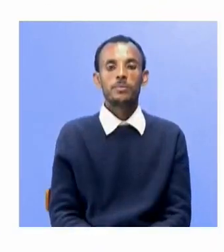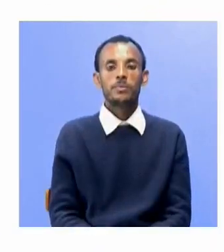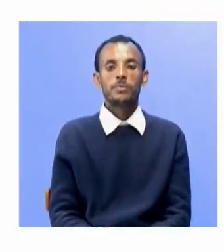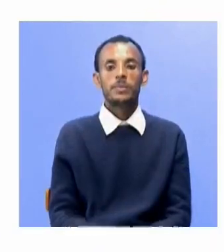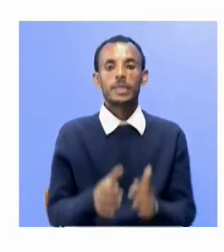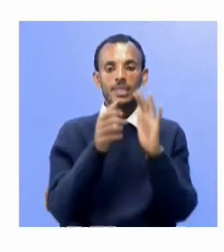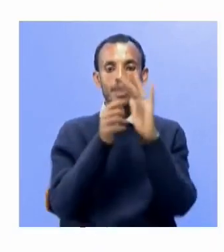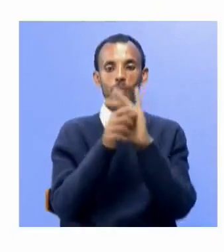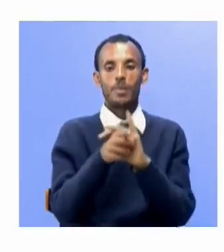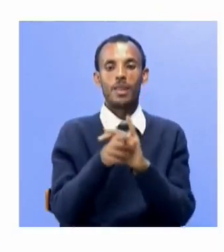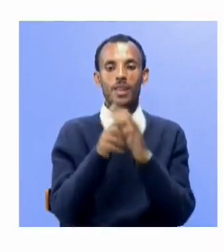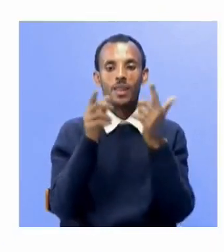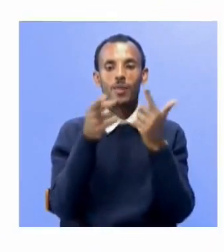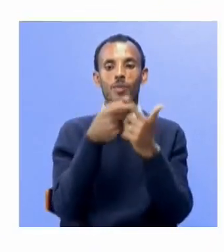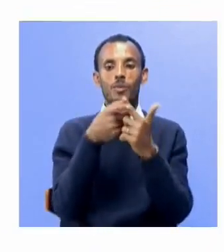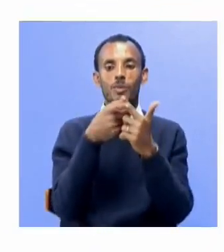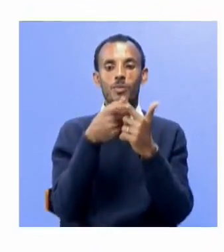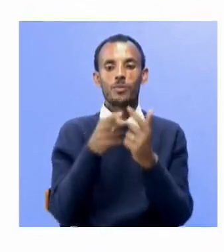Example